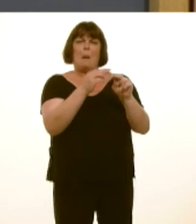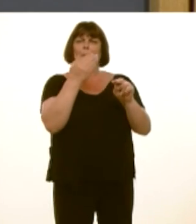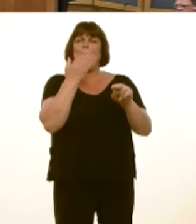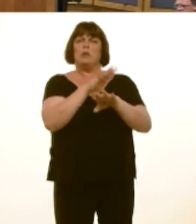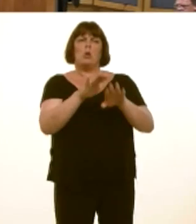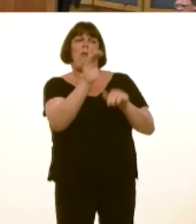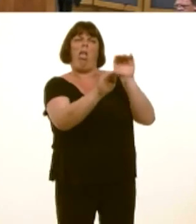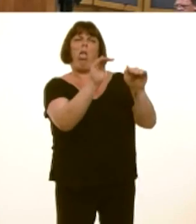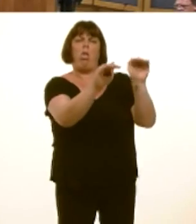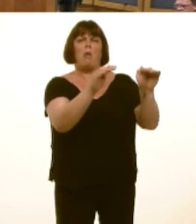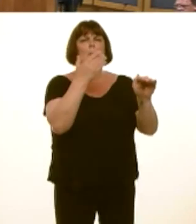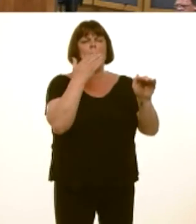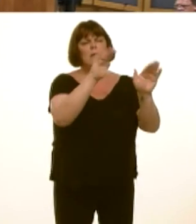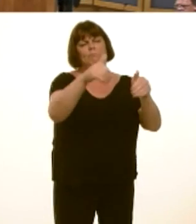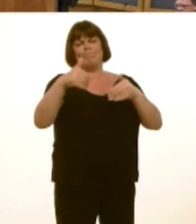time.